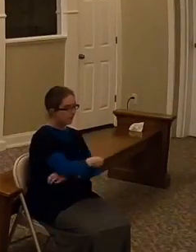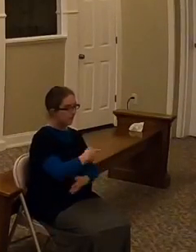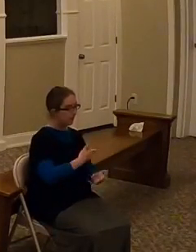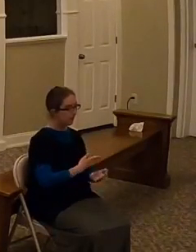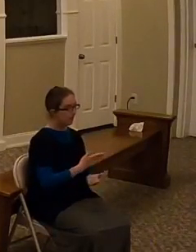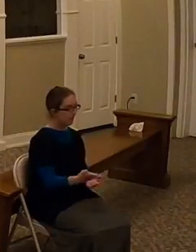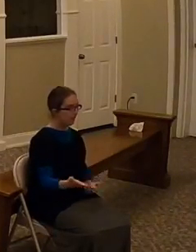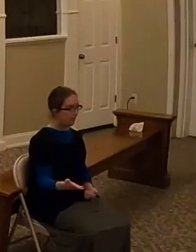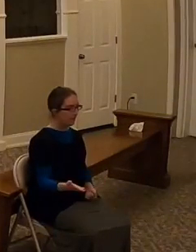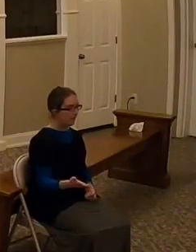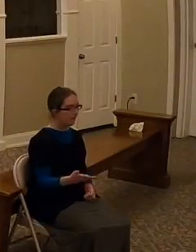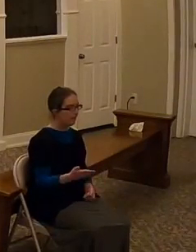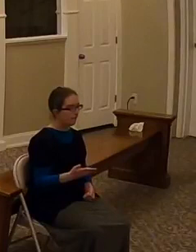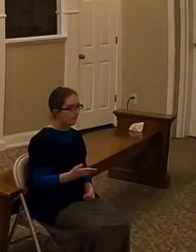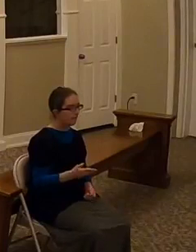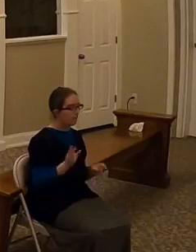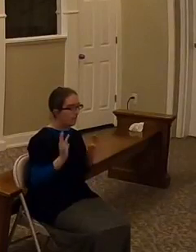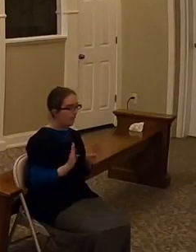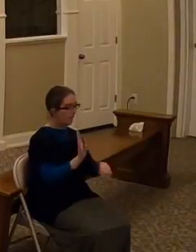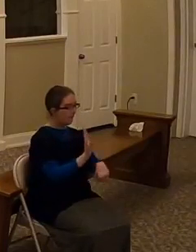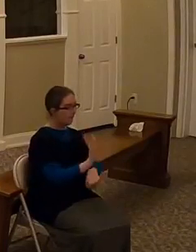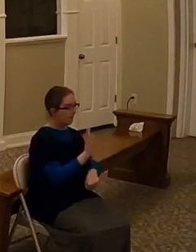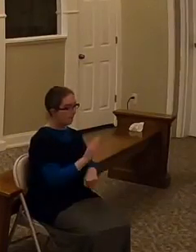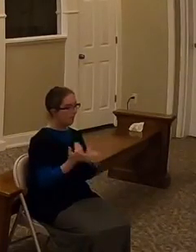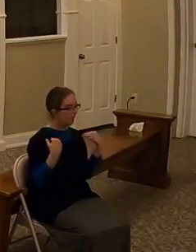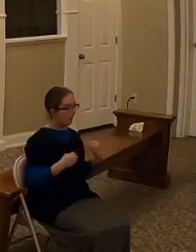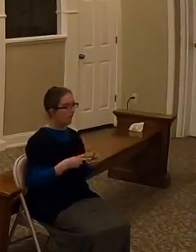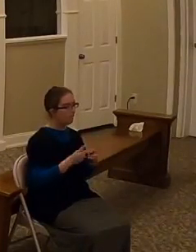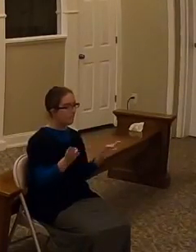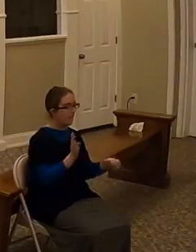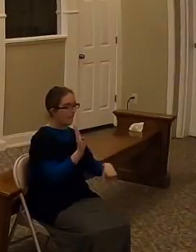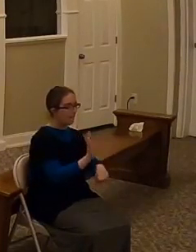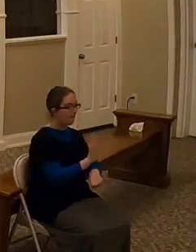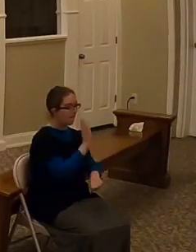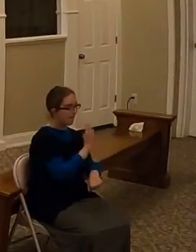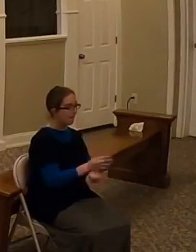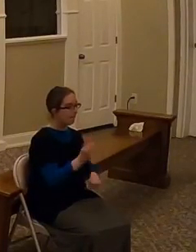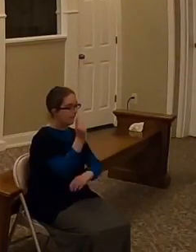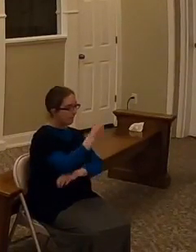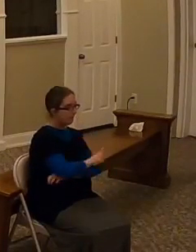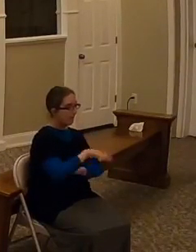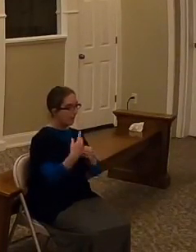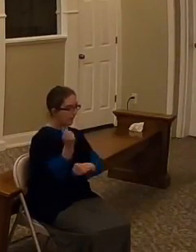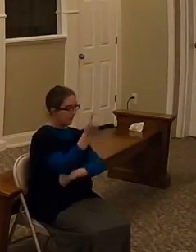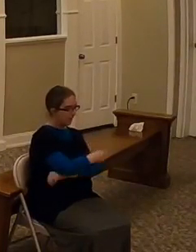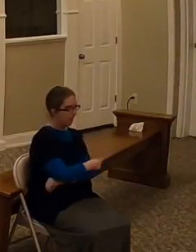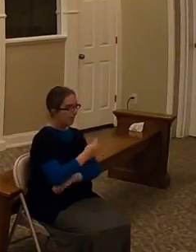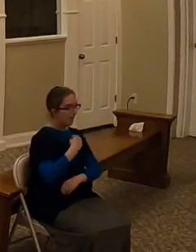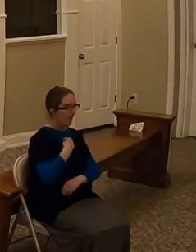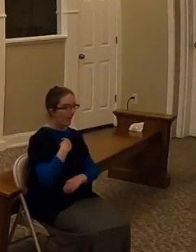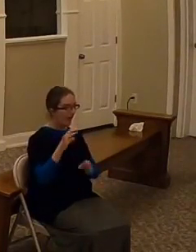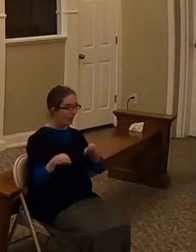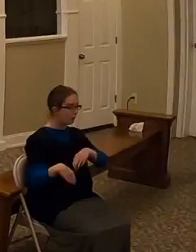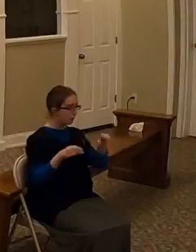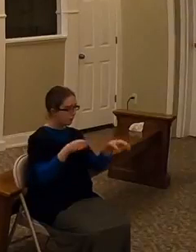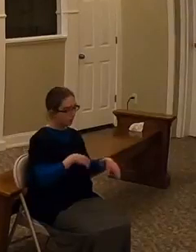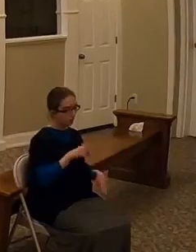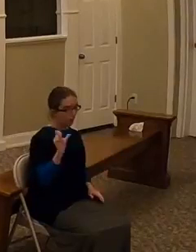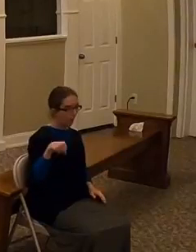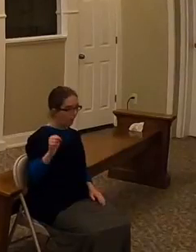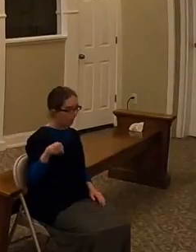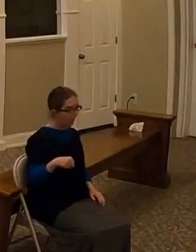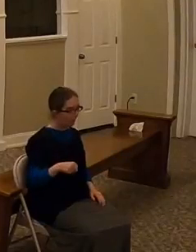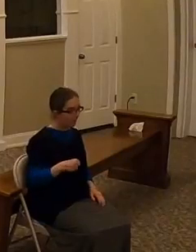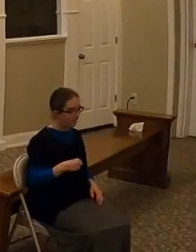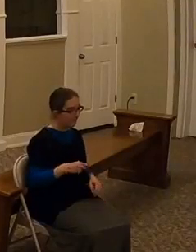daily routine. You know what? Well, I'm busy. You don't understand. I have a really busy day every day. I do too some days. I mean, some days